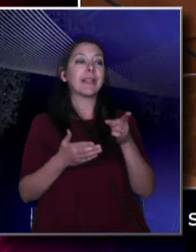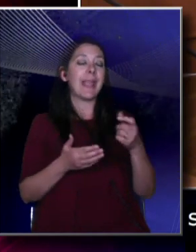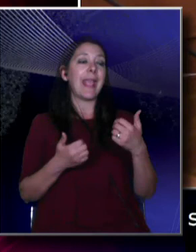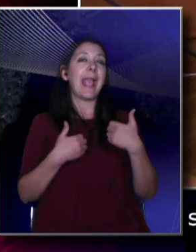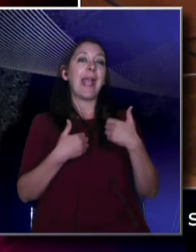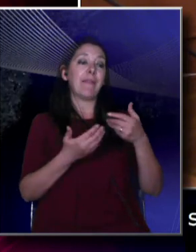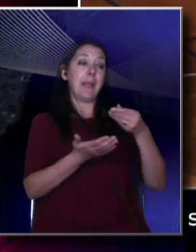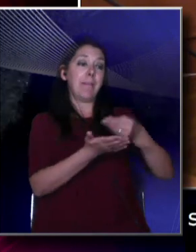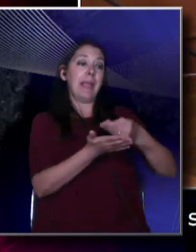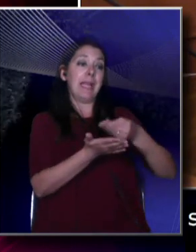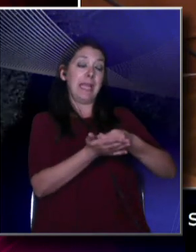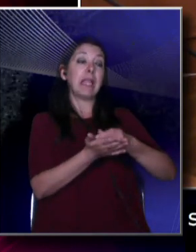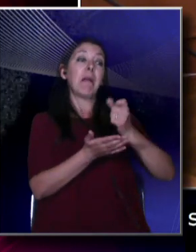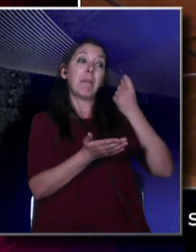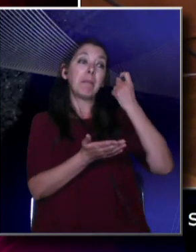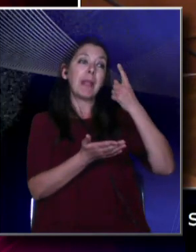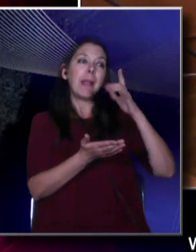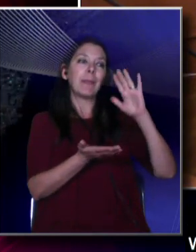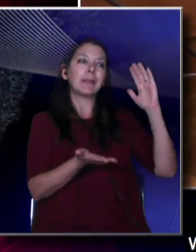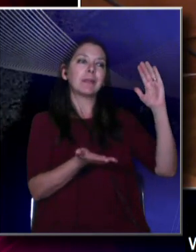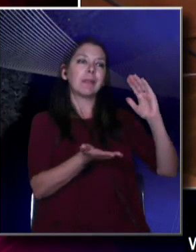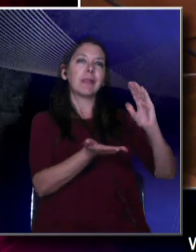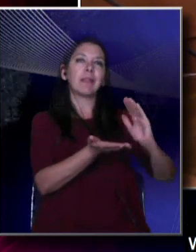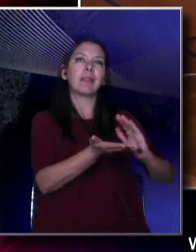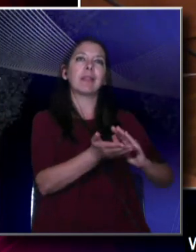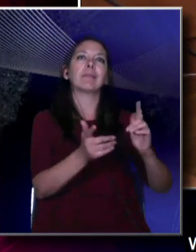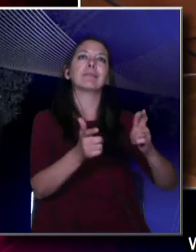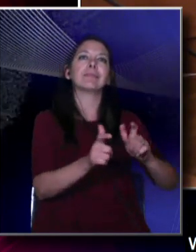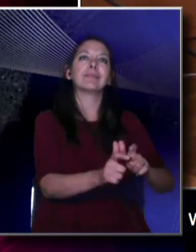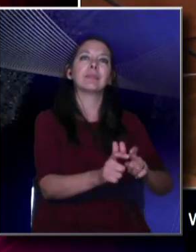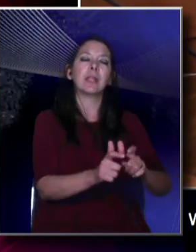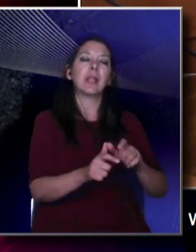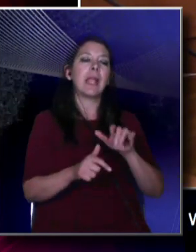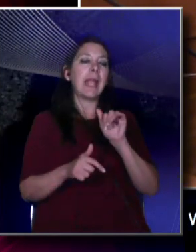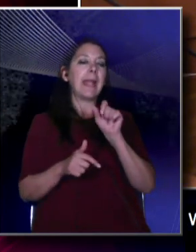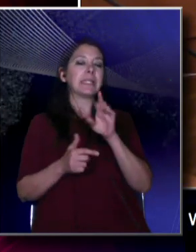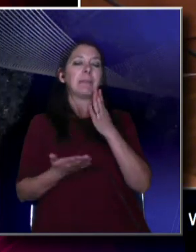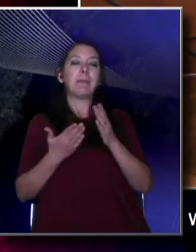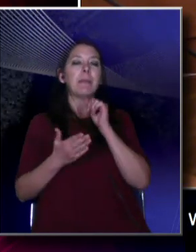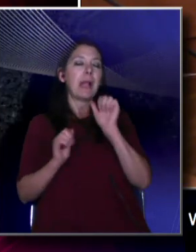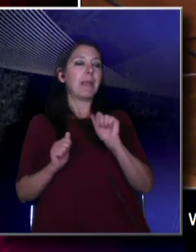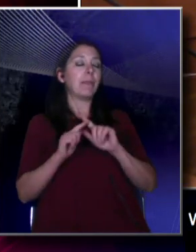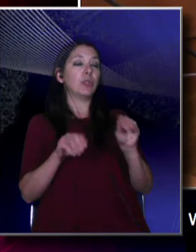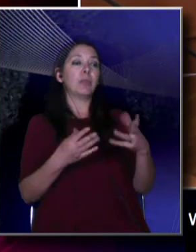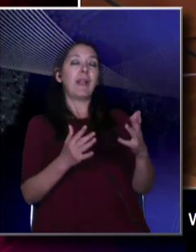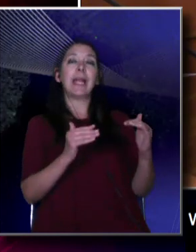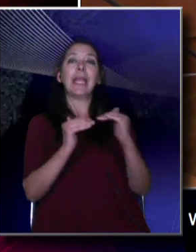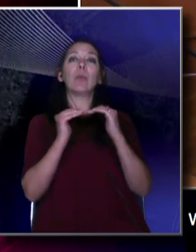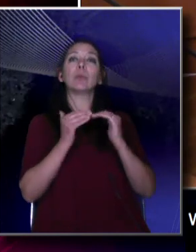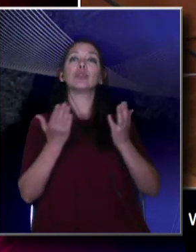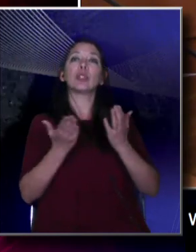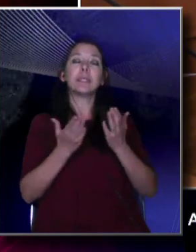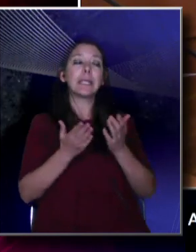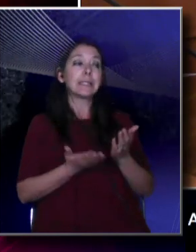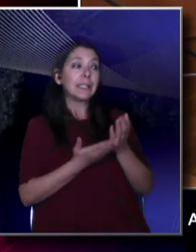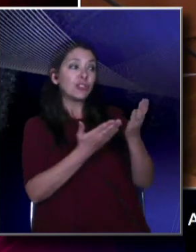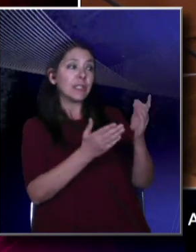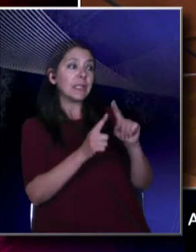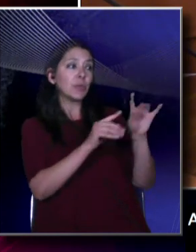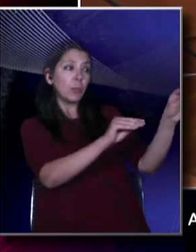is dwindling. ASDB not being able to provide equitable services and suggesting relocating for